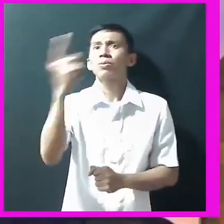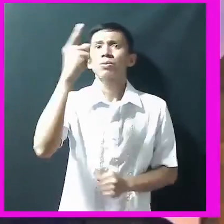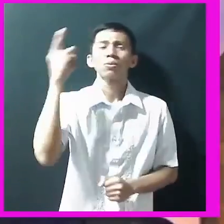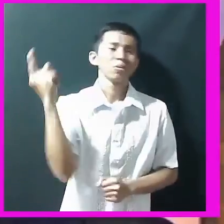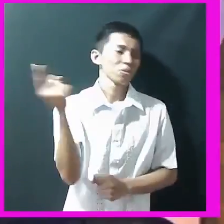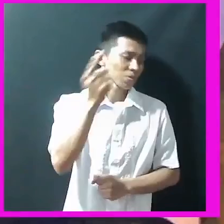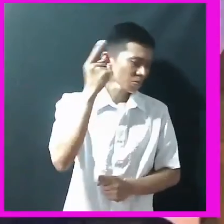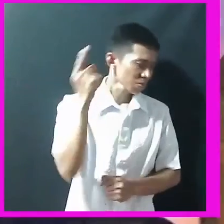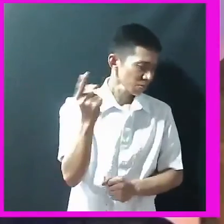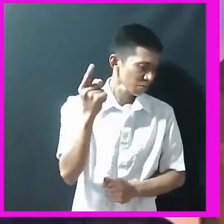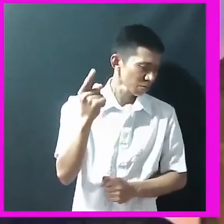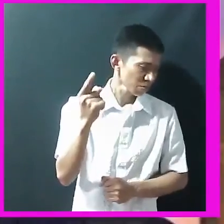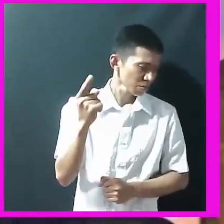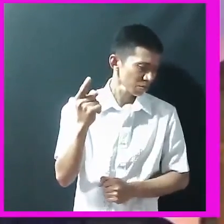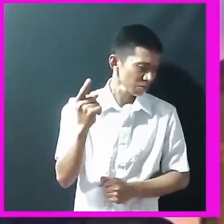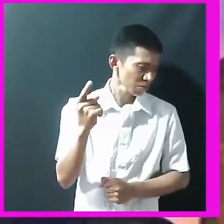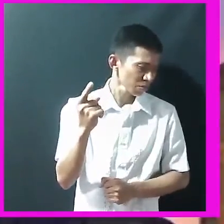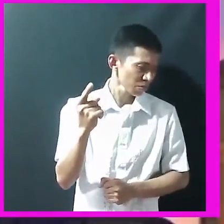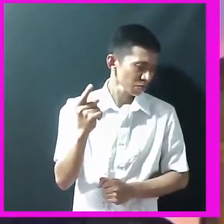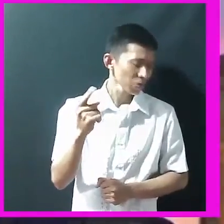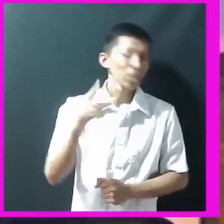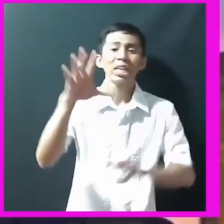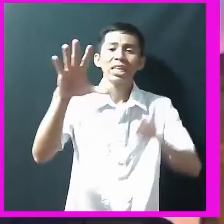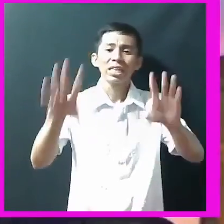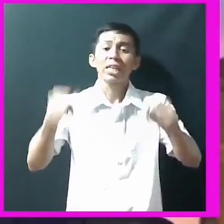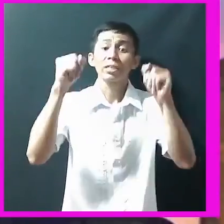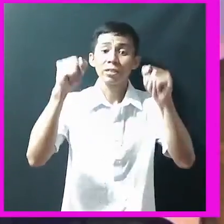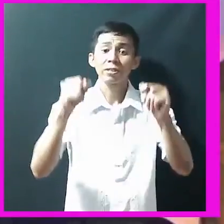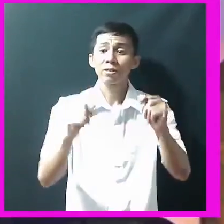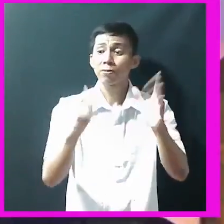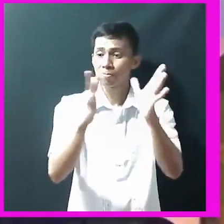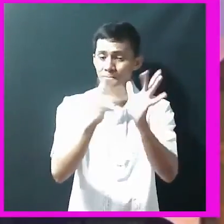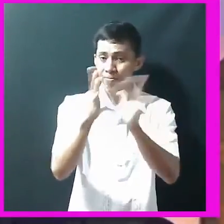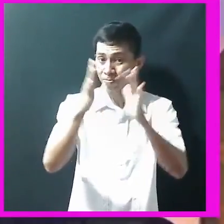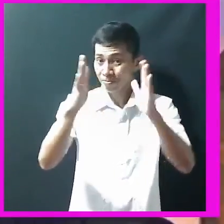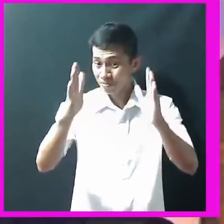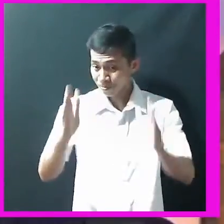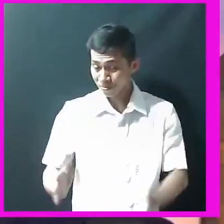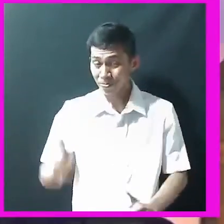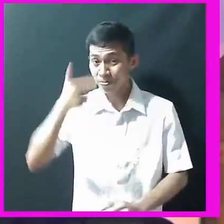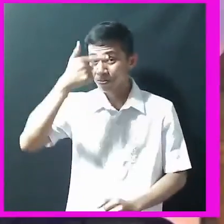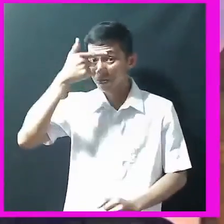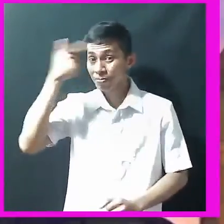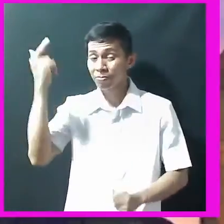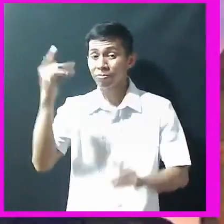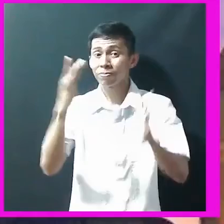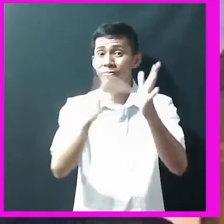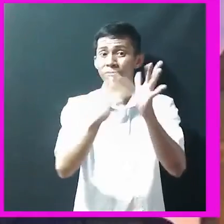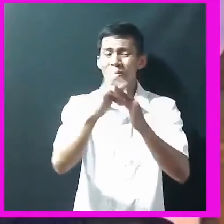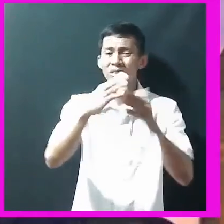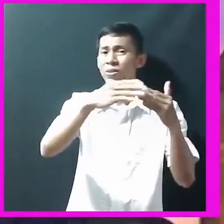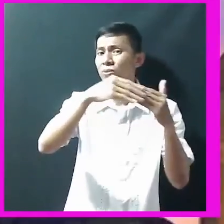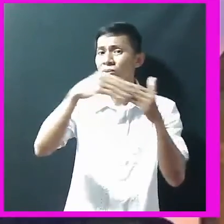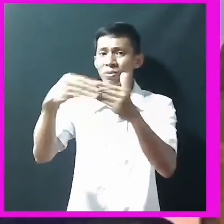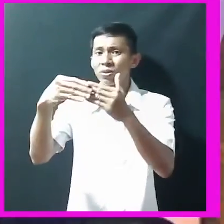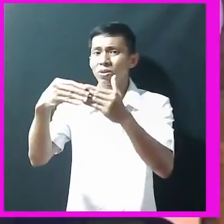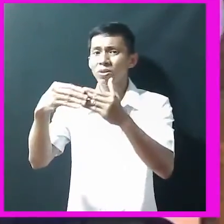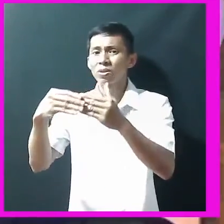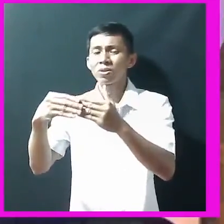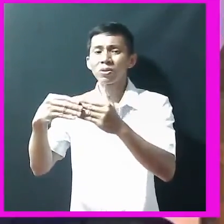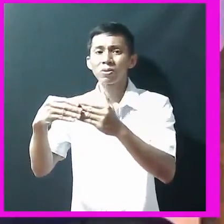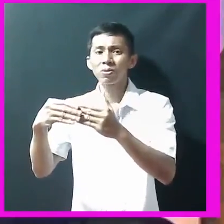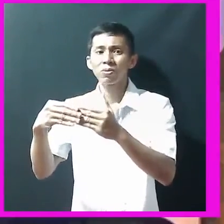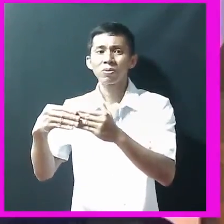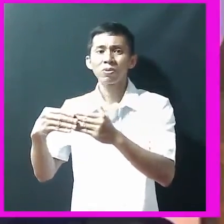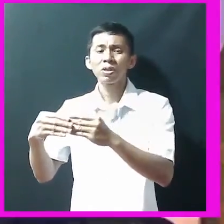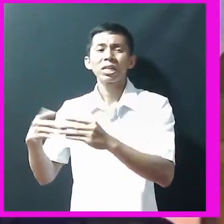delivers his own people first. Before God will reign his judgment, he will always deliver his